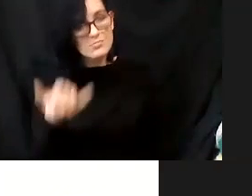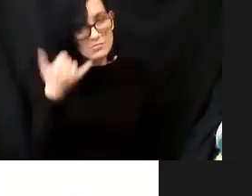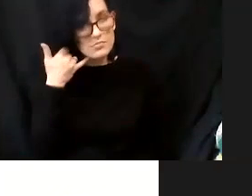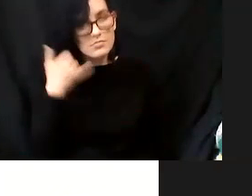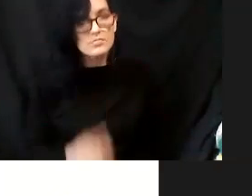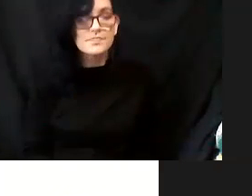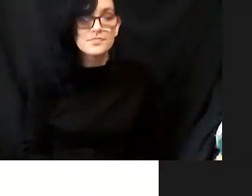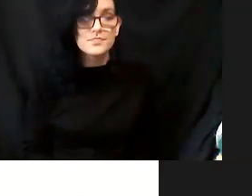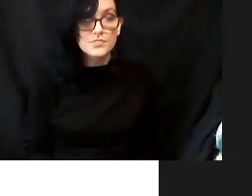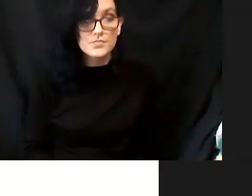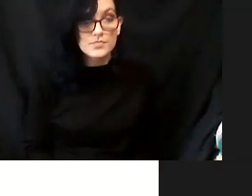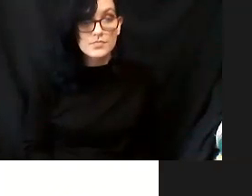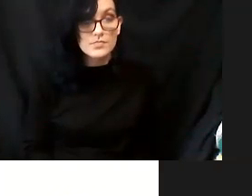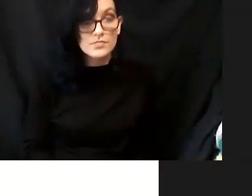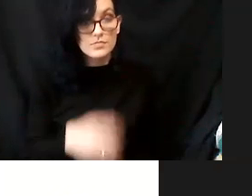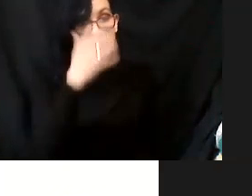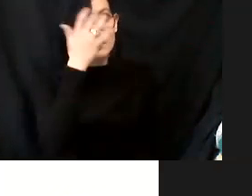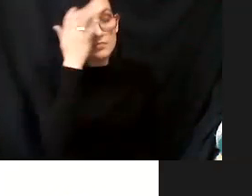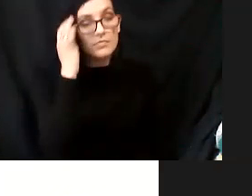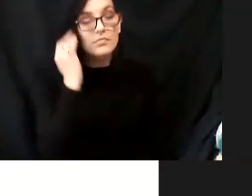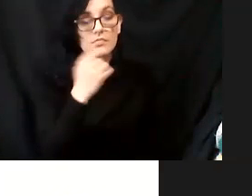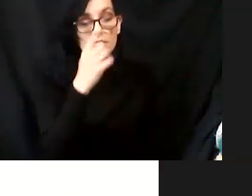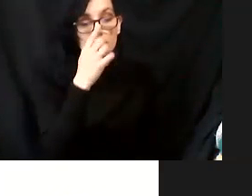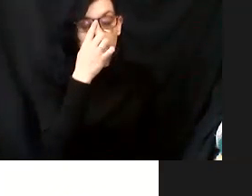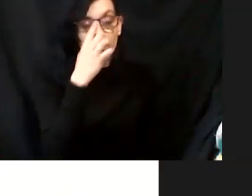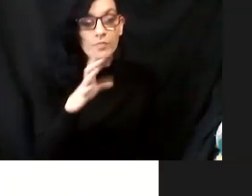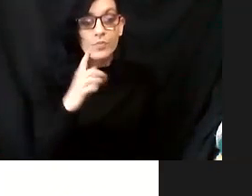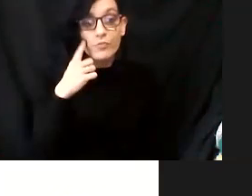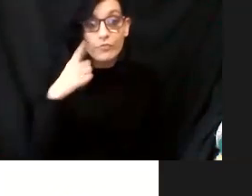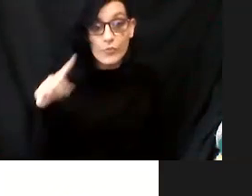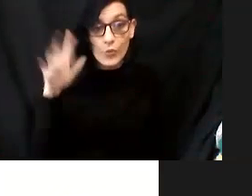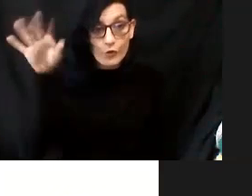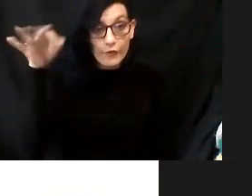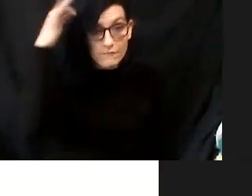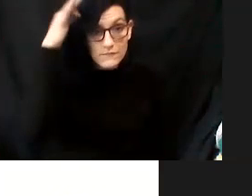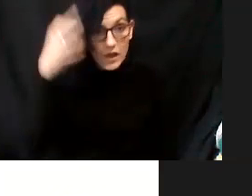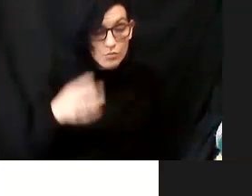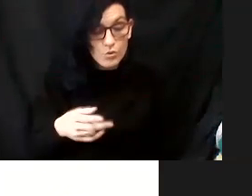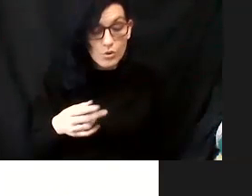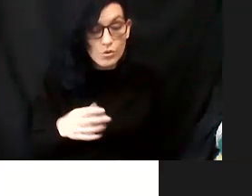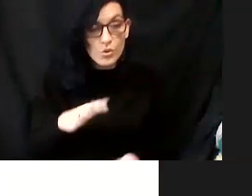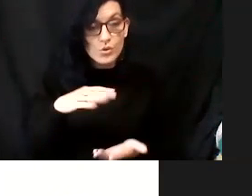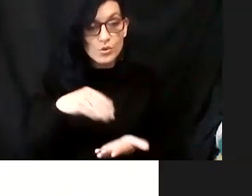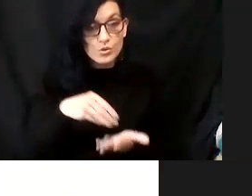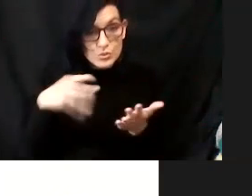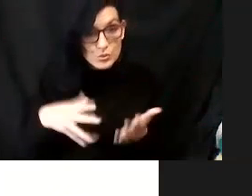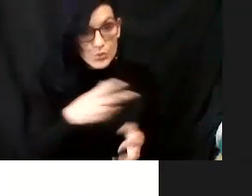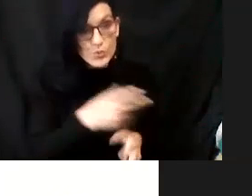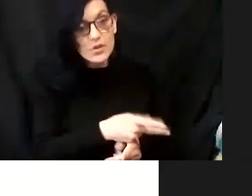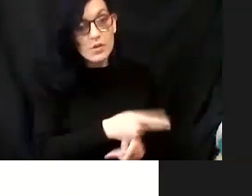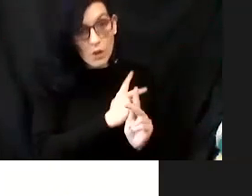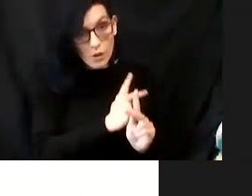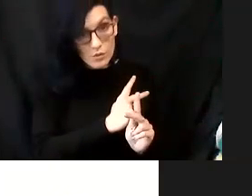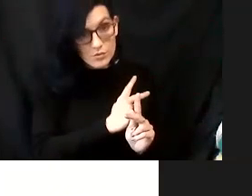Okay. So for federal student loans, there are some instances where you might be able to have